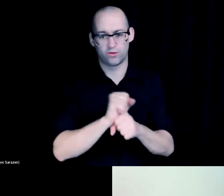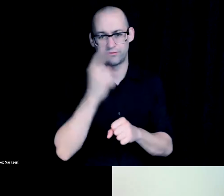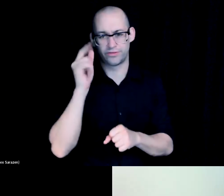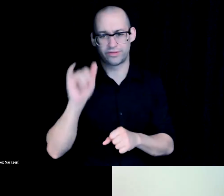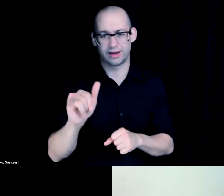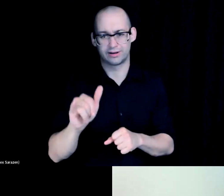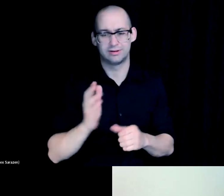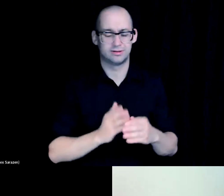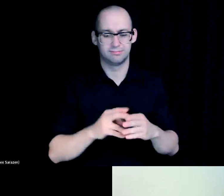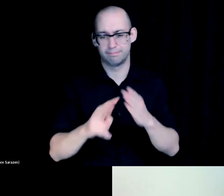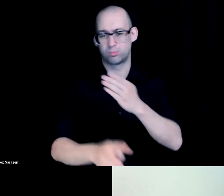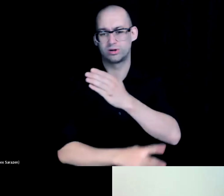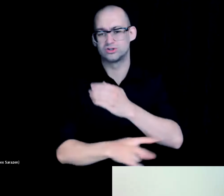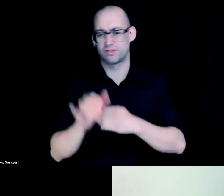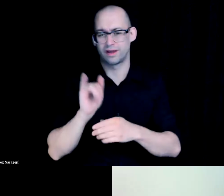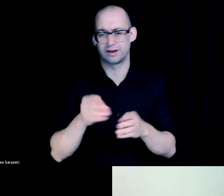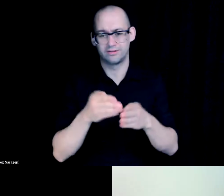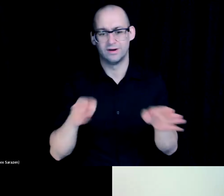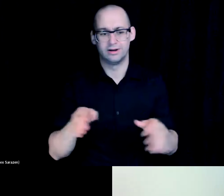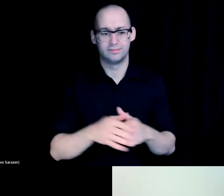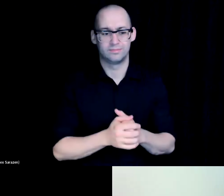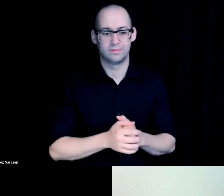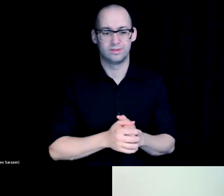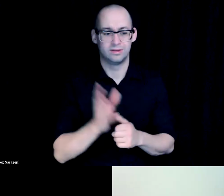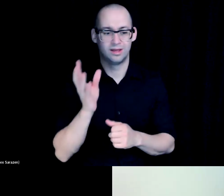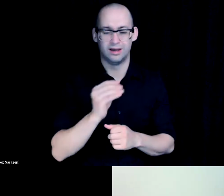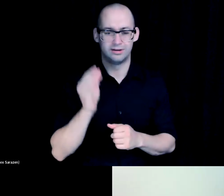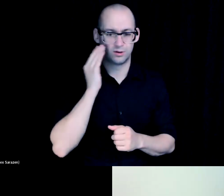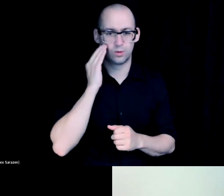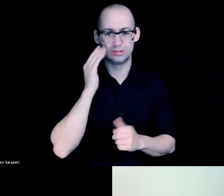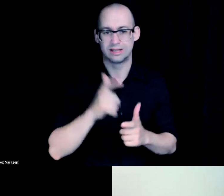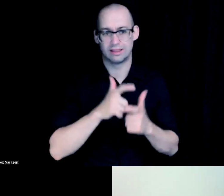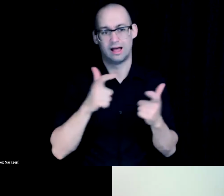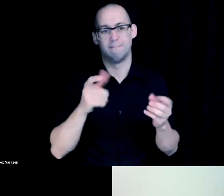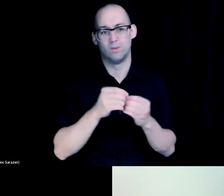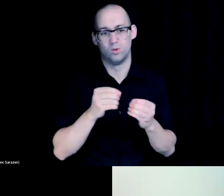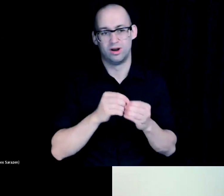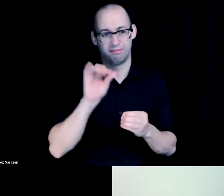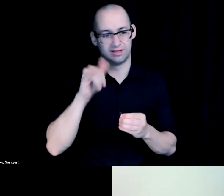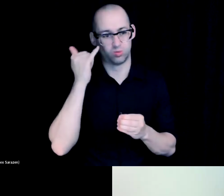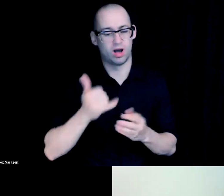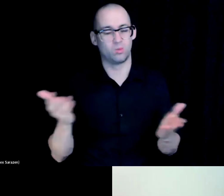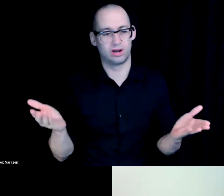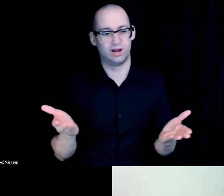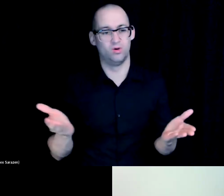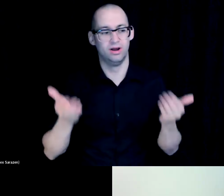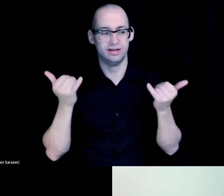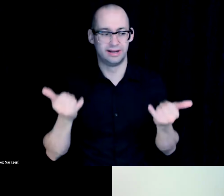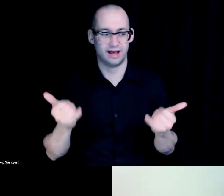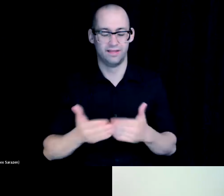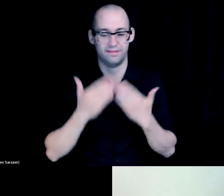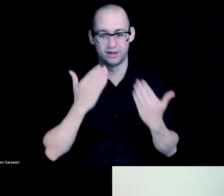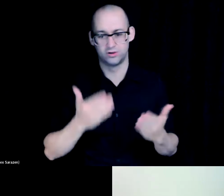are aware that there's still quite more to do. That's why we're here today. Thank you. Thank you so